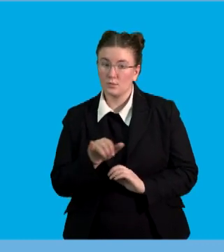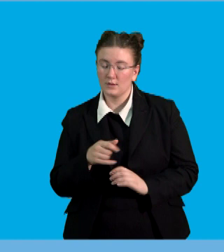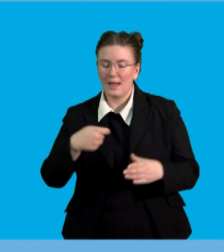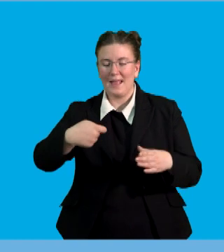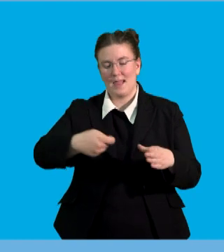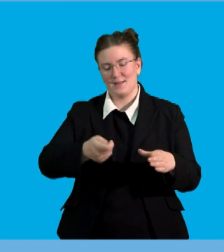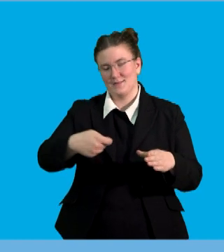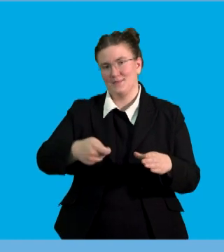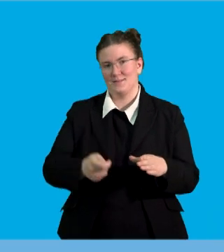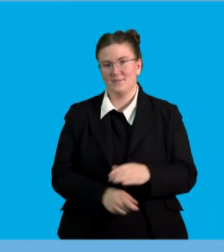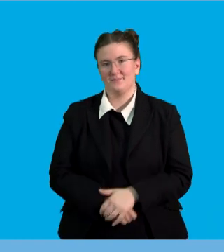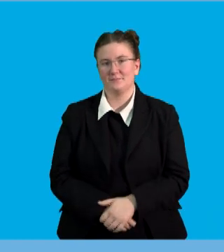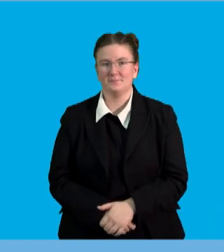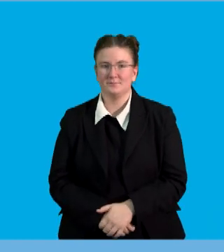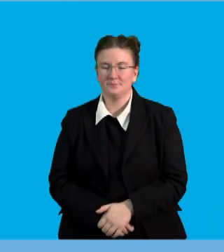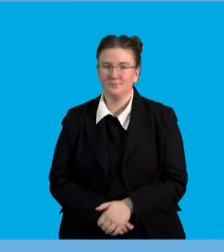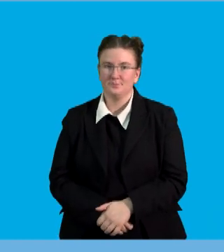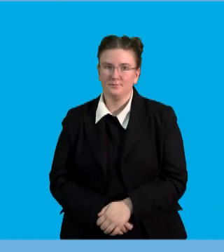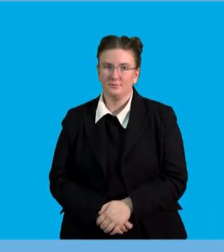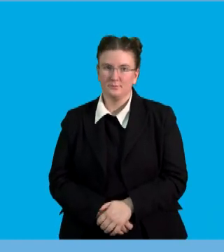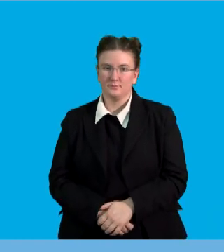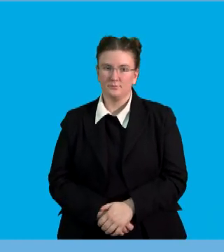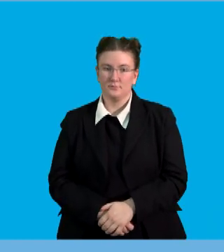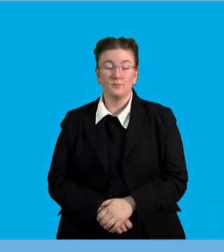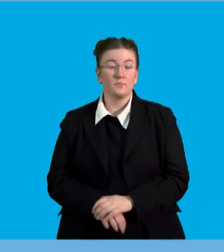that is going to be the gas.